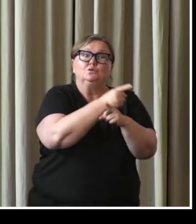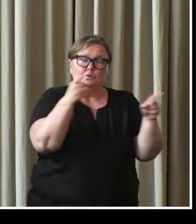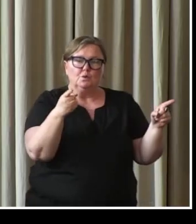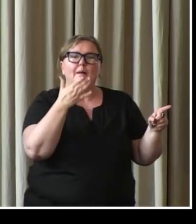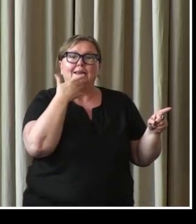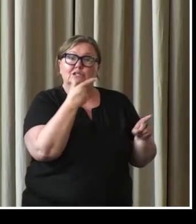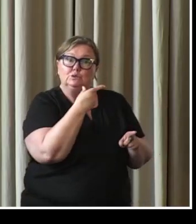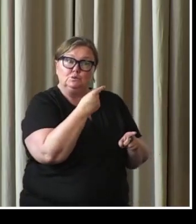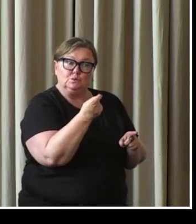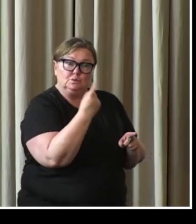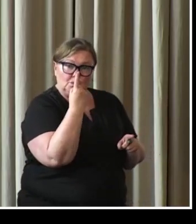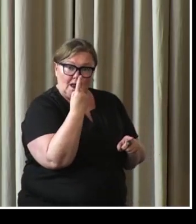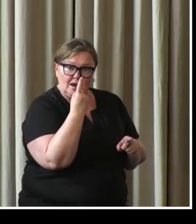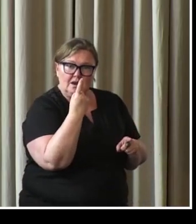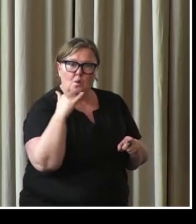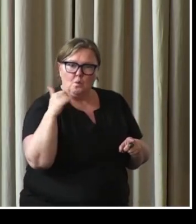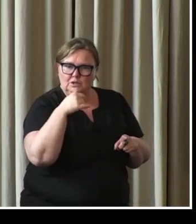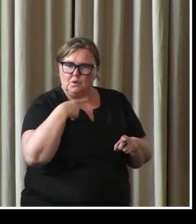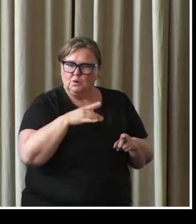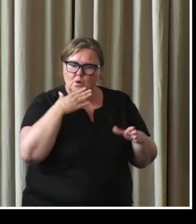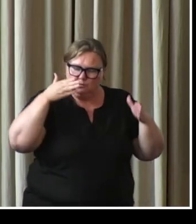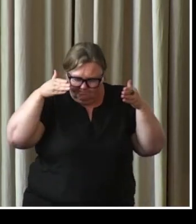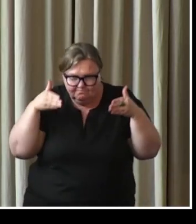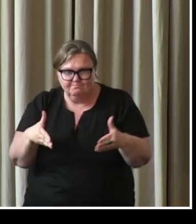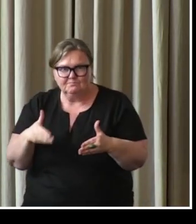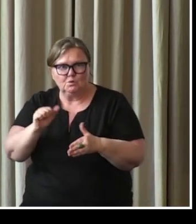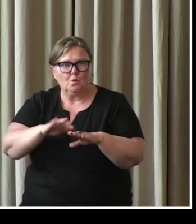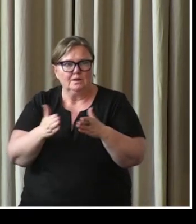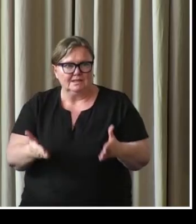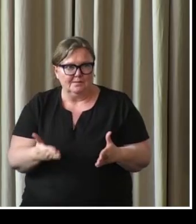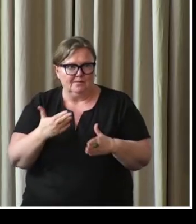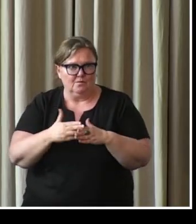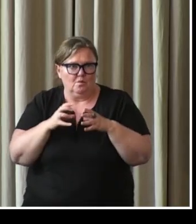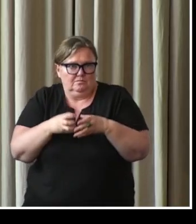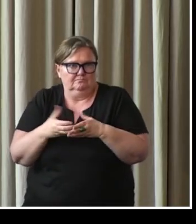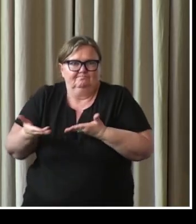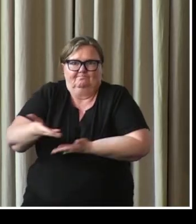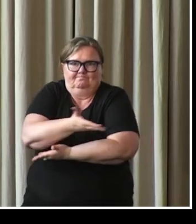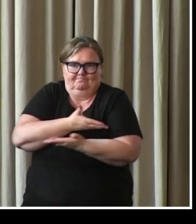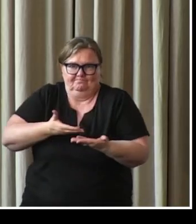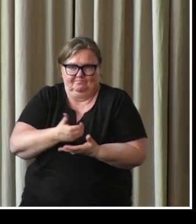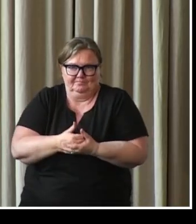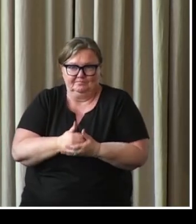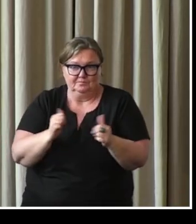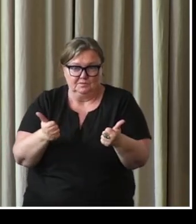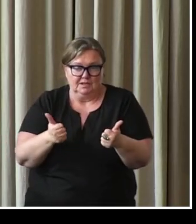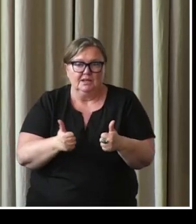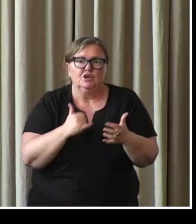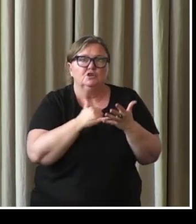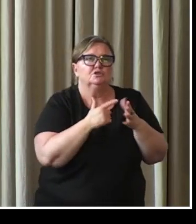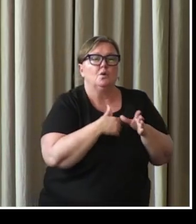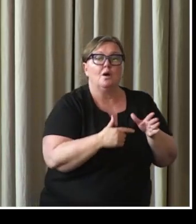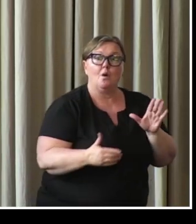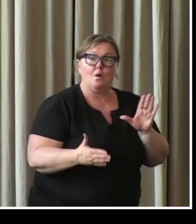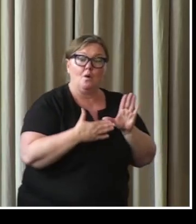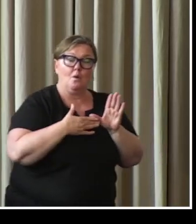choose which area you might like to talk a little bit further about as part of a small group. So action area